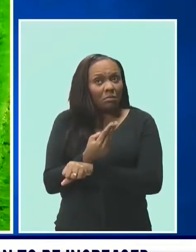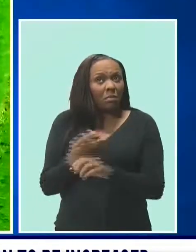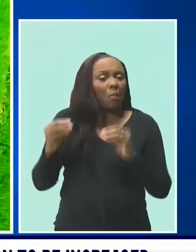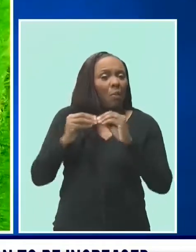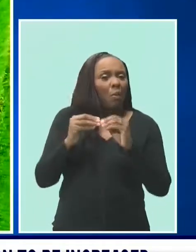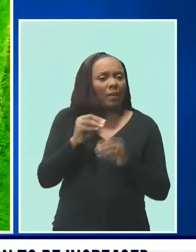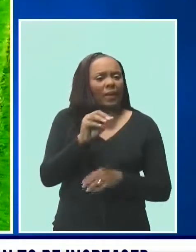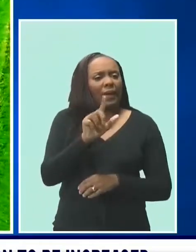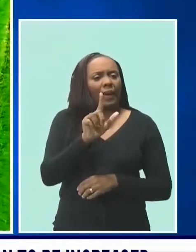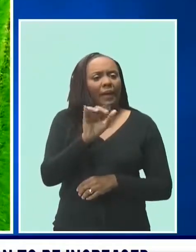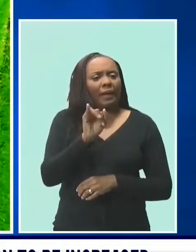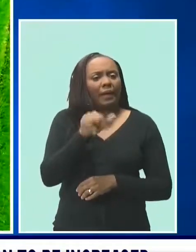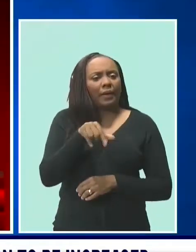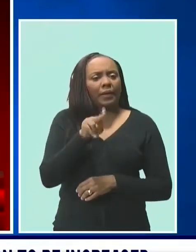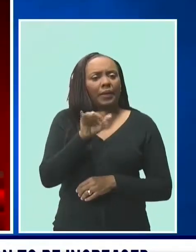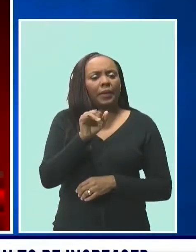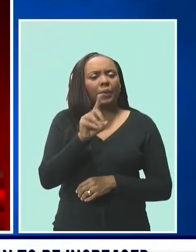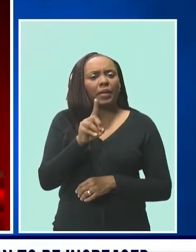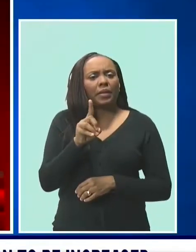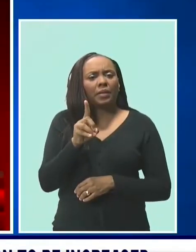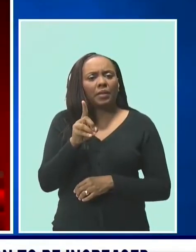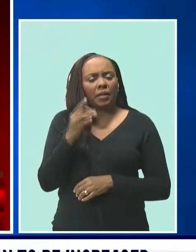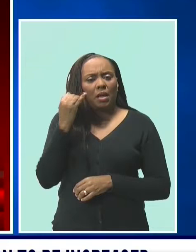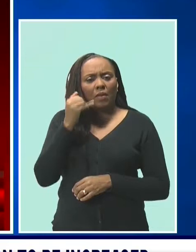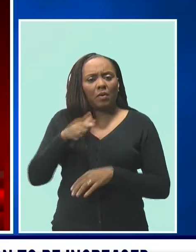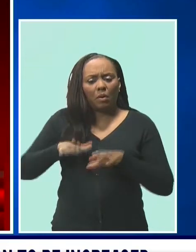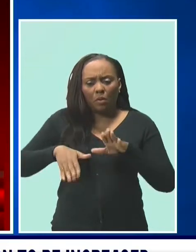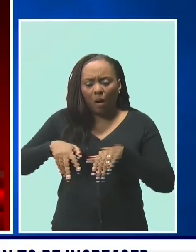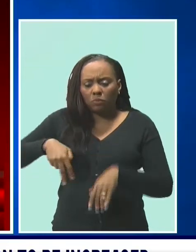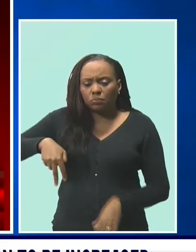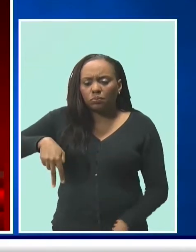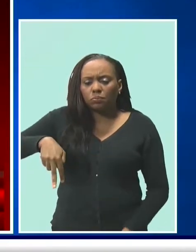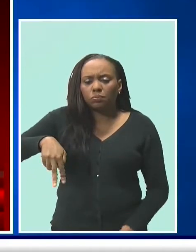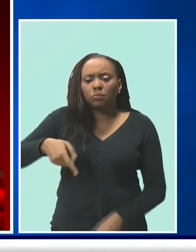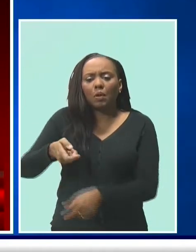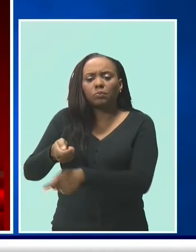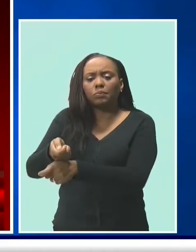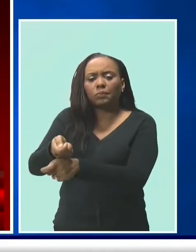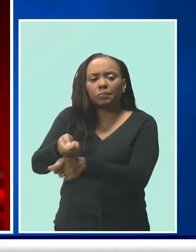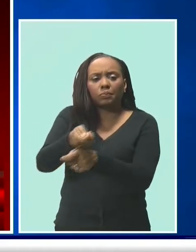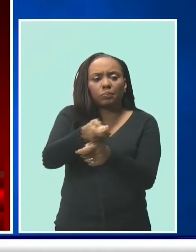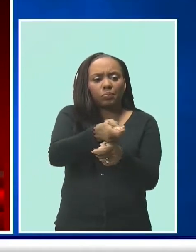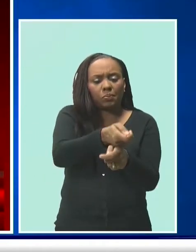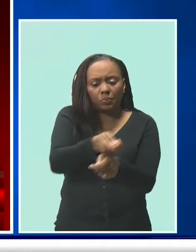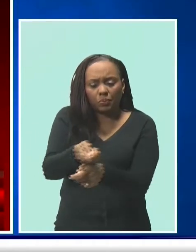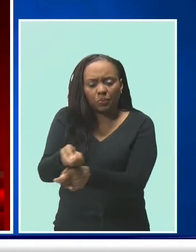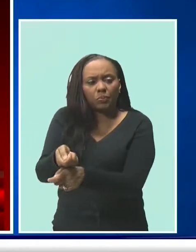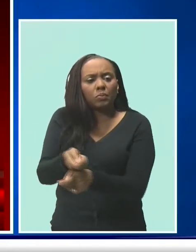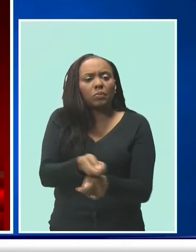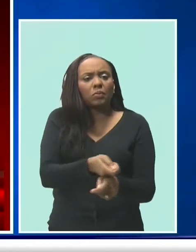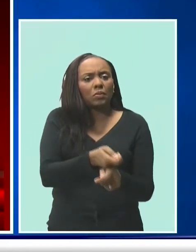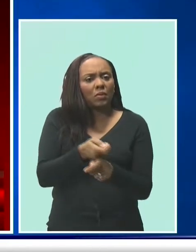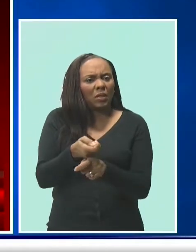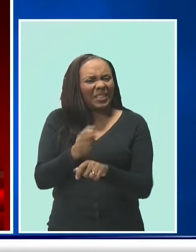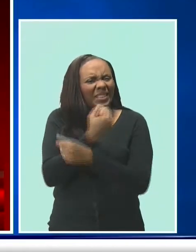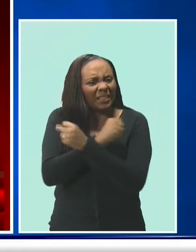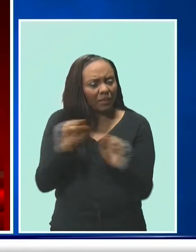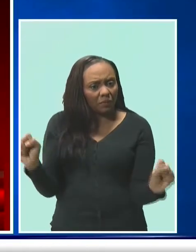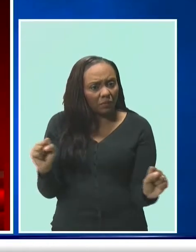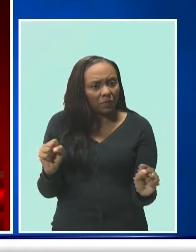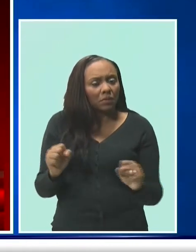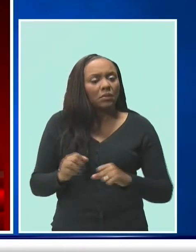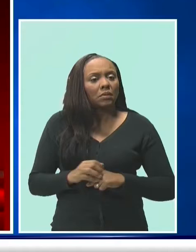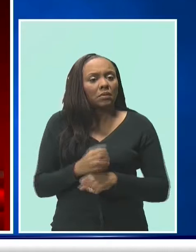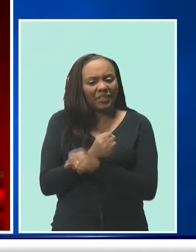just walk through the fields and spray them. So I want to agree that I understand, given the capacity that some farmers may have, they may think that they're utilizing the most